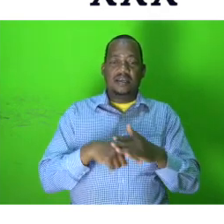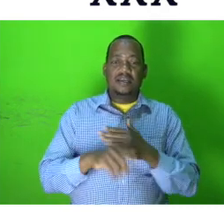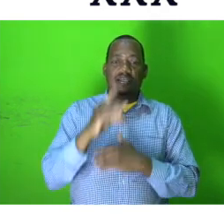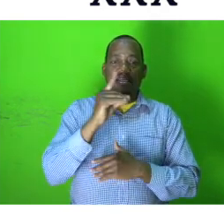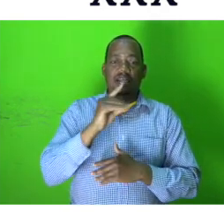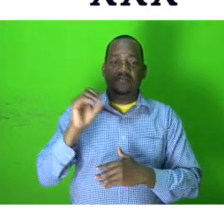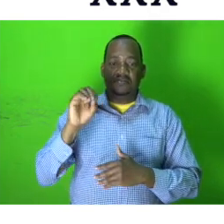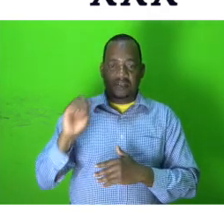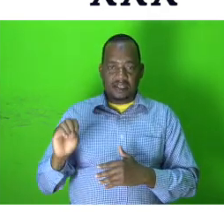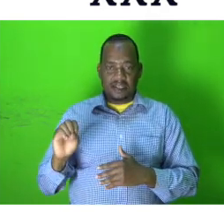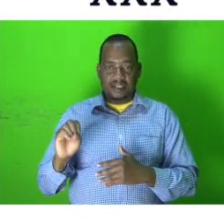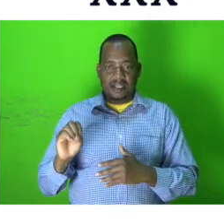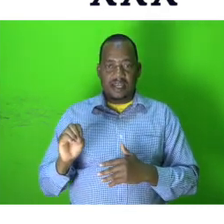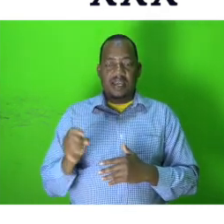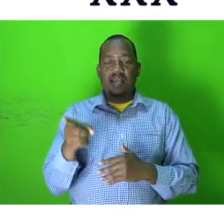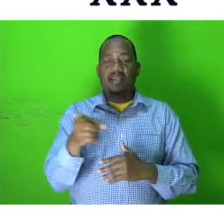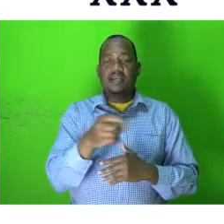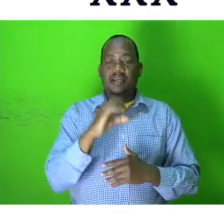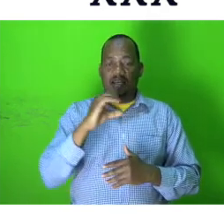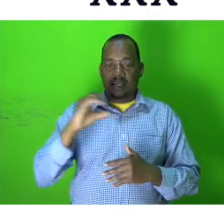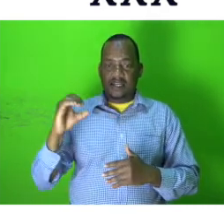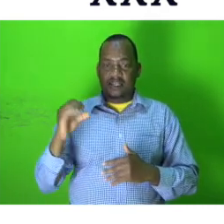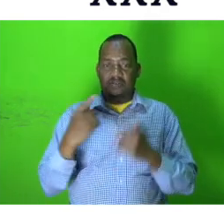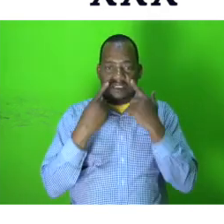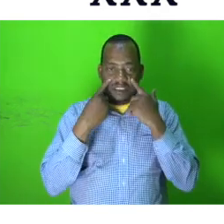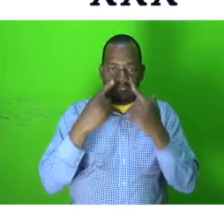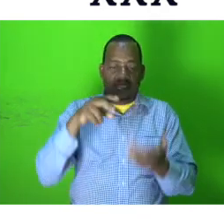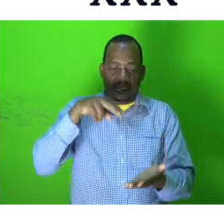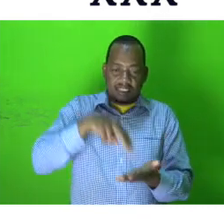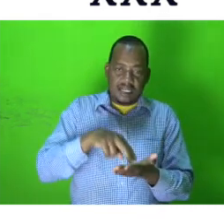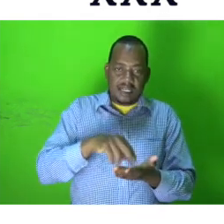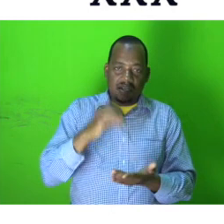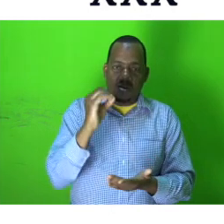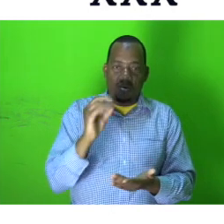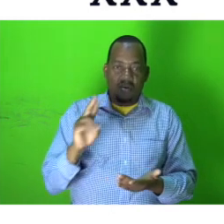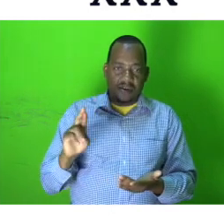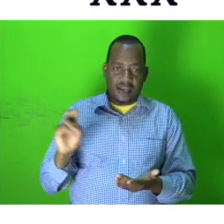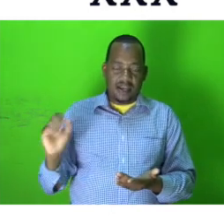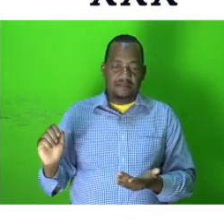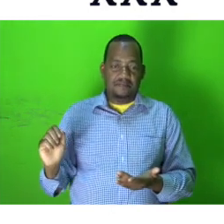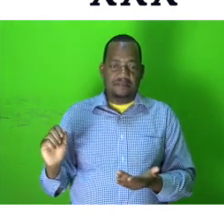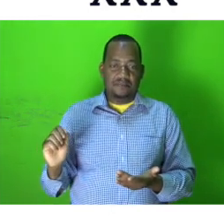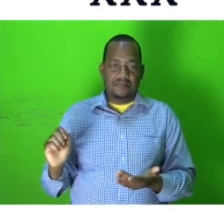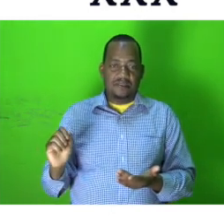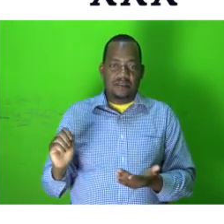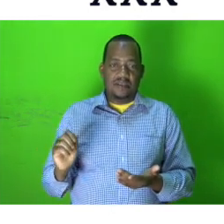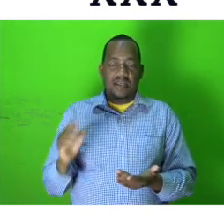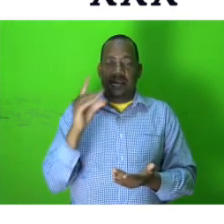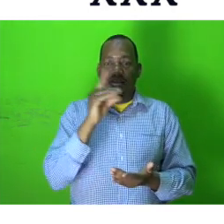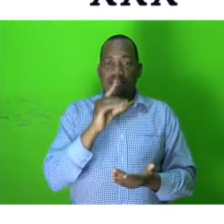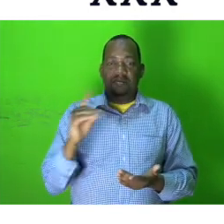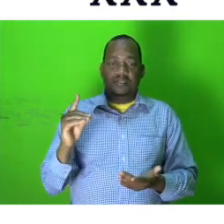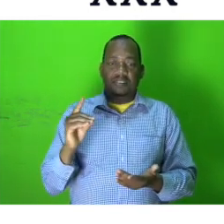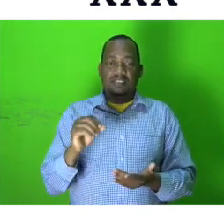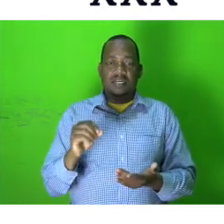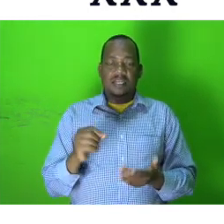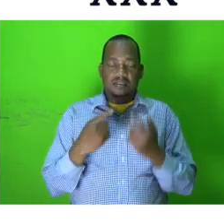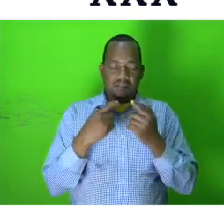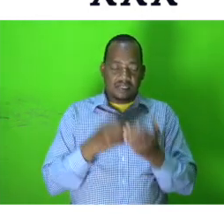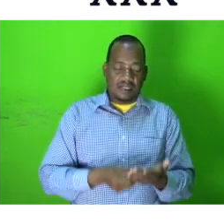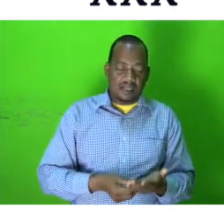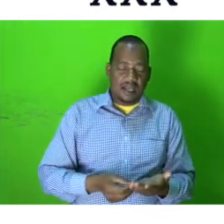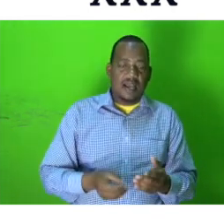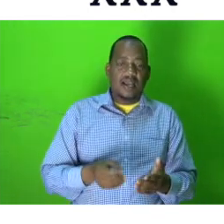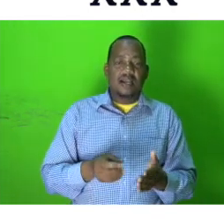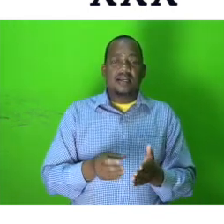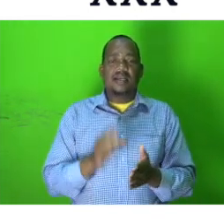dividend, and credit side, you see that standing order. Debit side, we see that credit